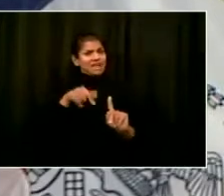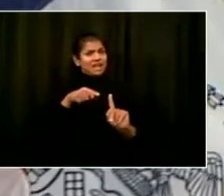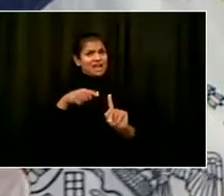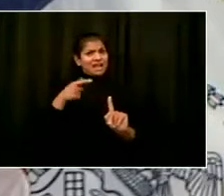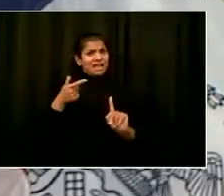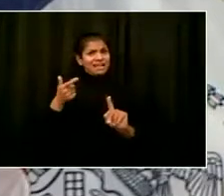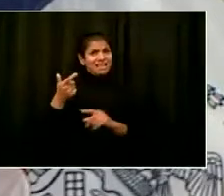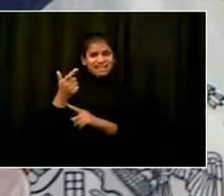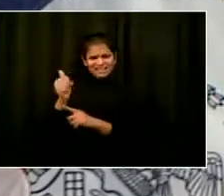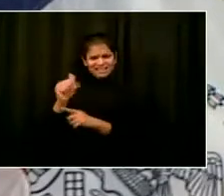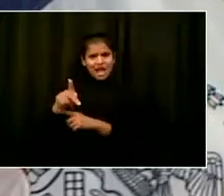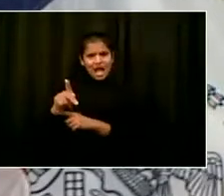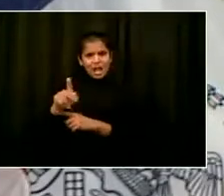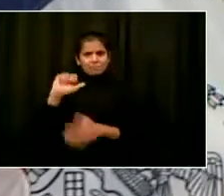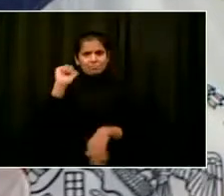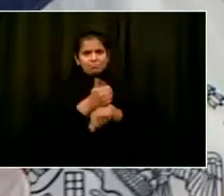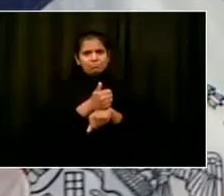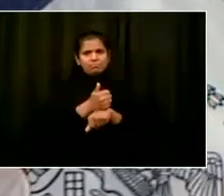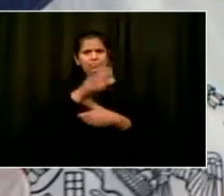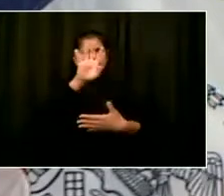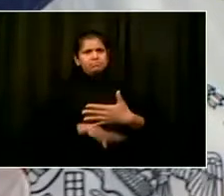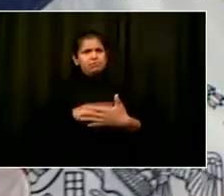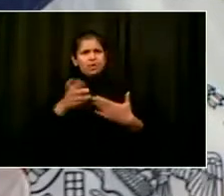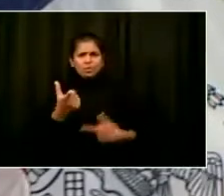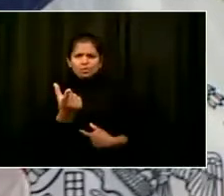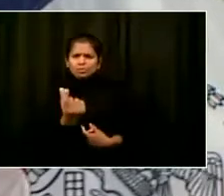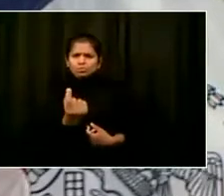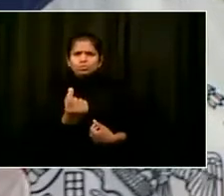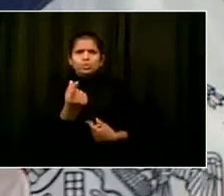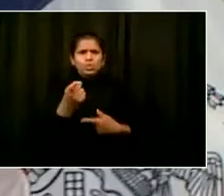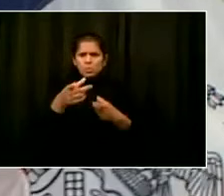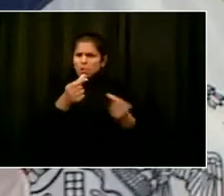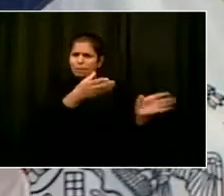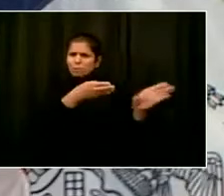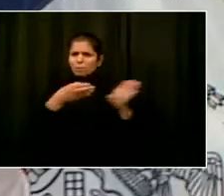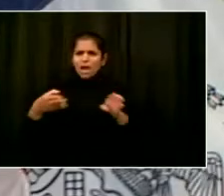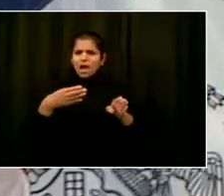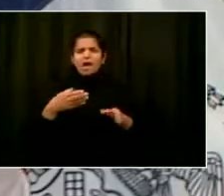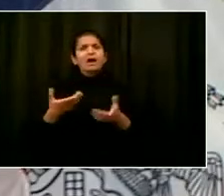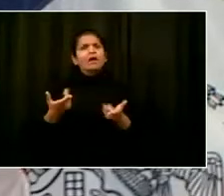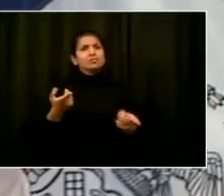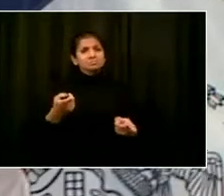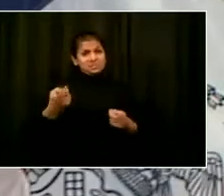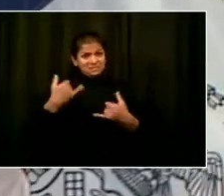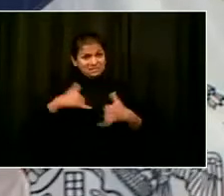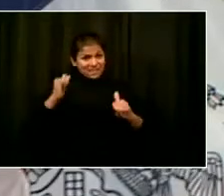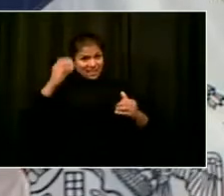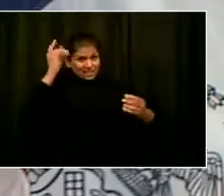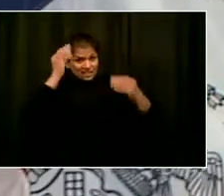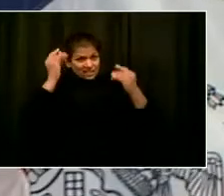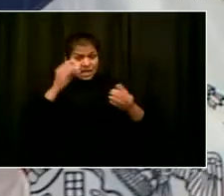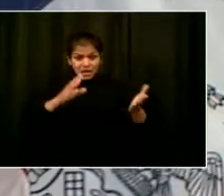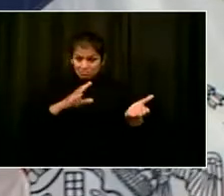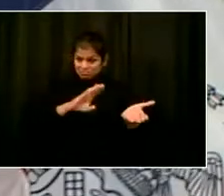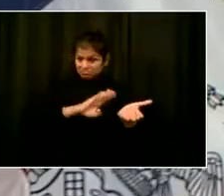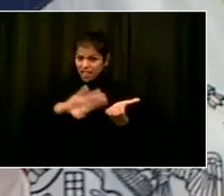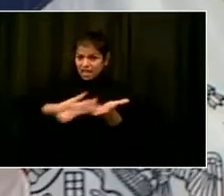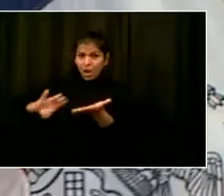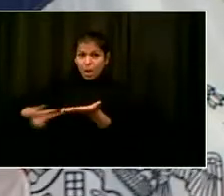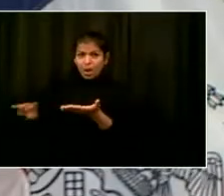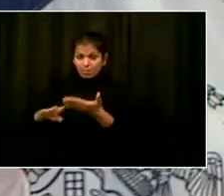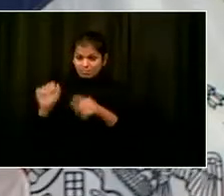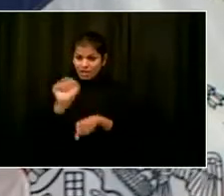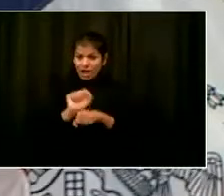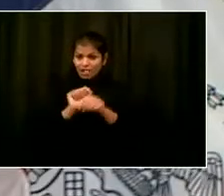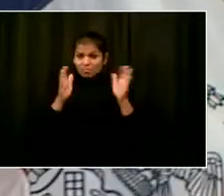now and our layoffs still on the table Yeah Emma we're constantly doing the work of